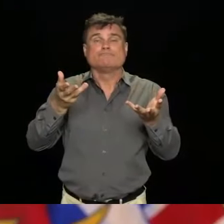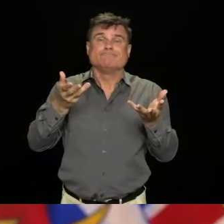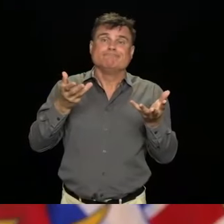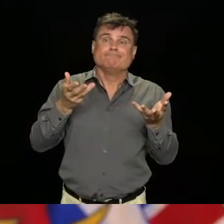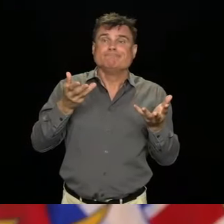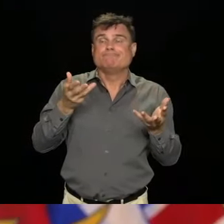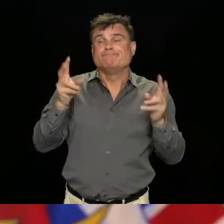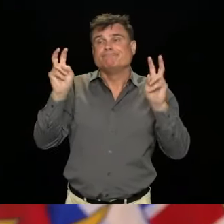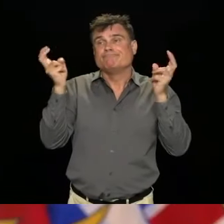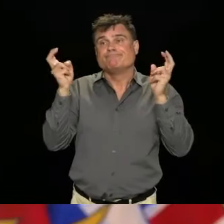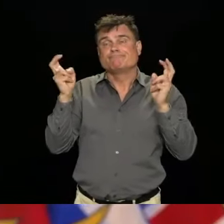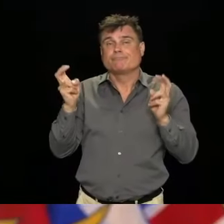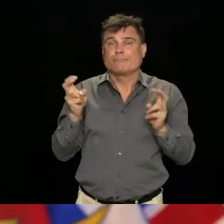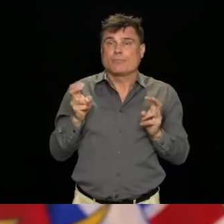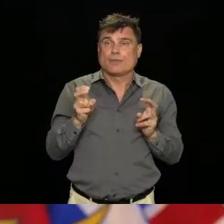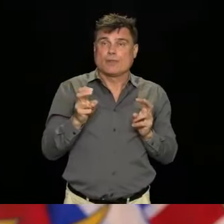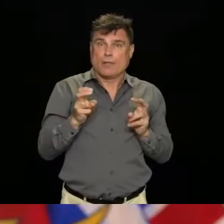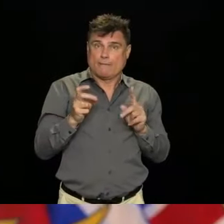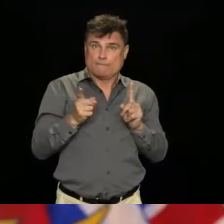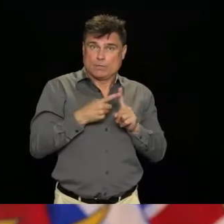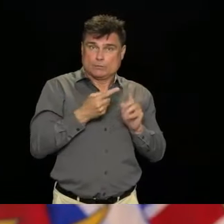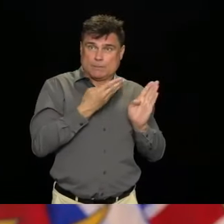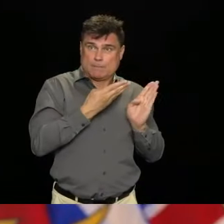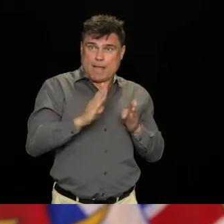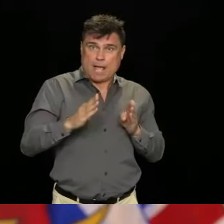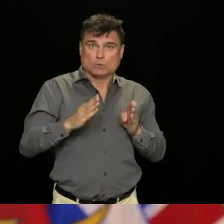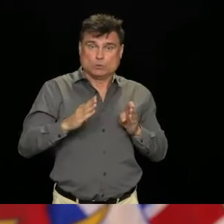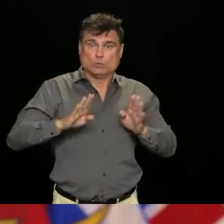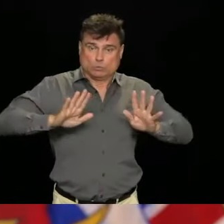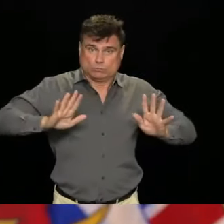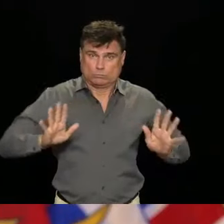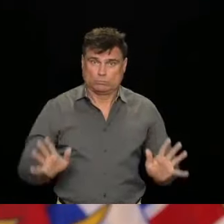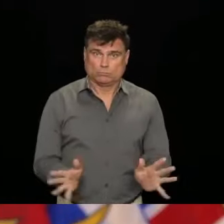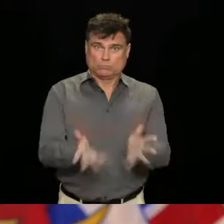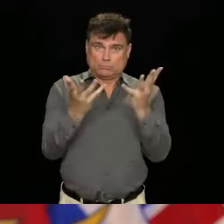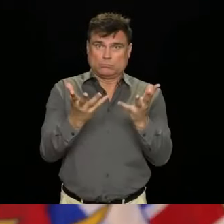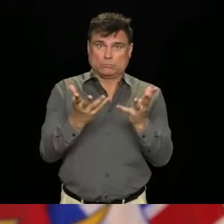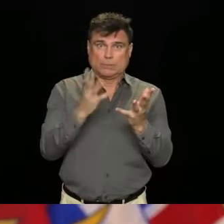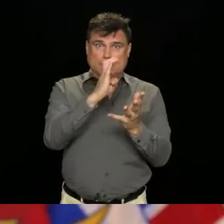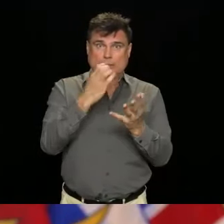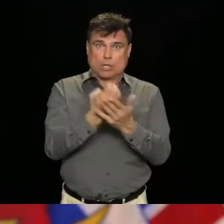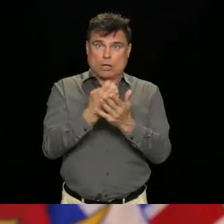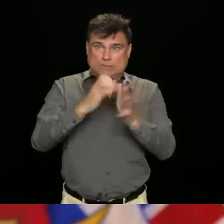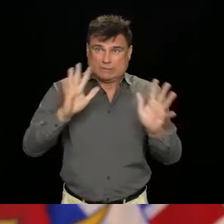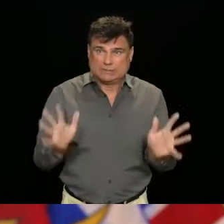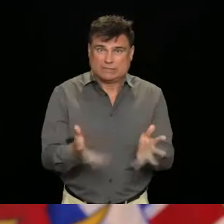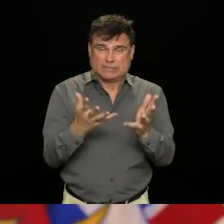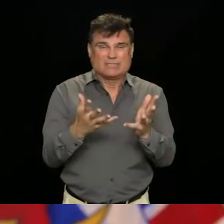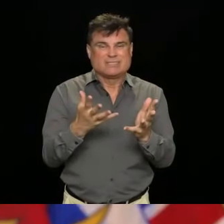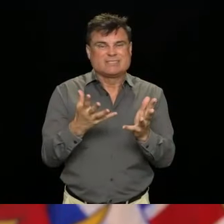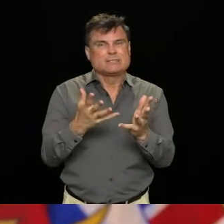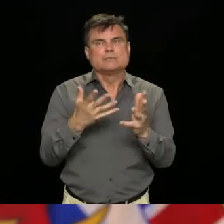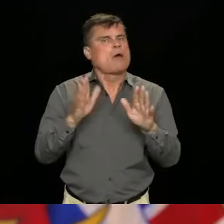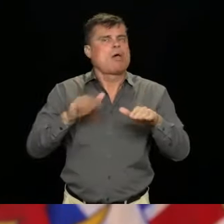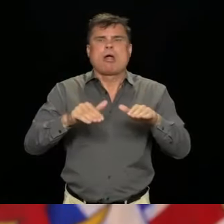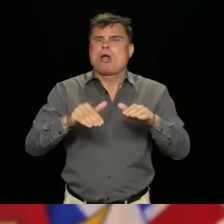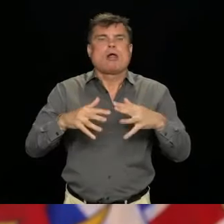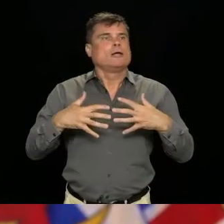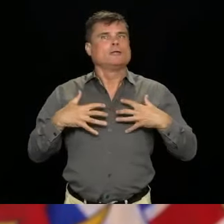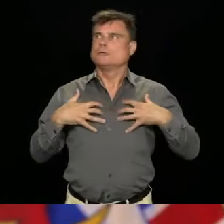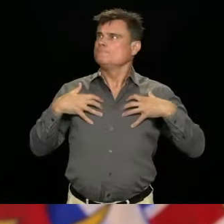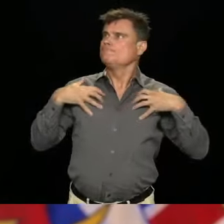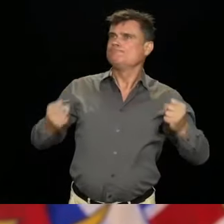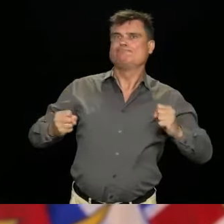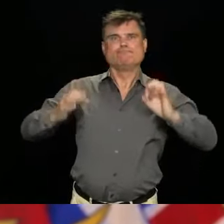full economic recovery, because it's critical that we build confidence in our recovery. It's important if you open